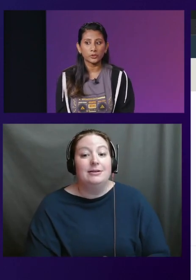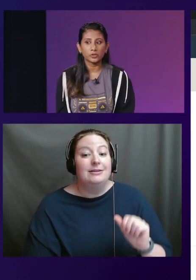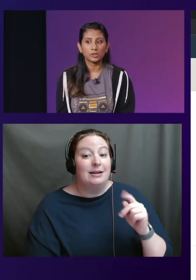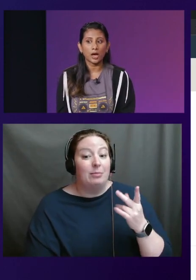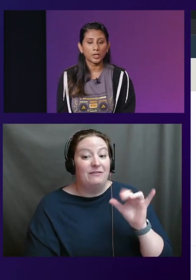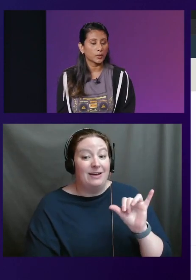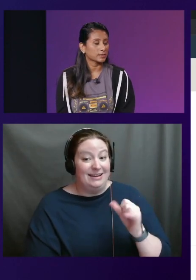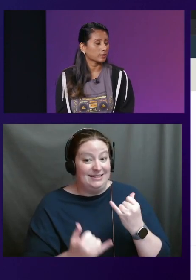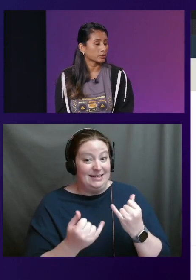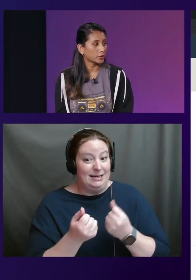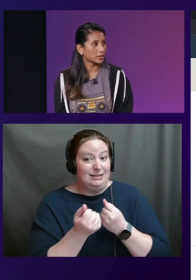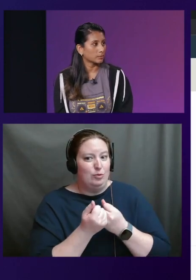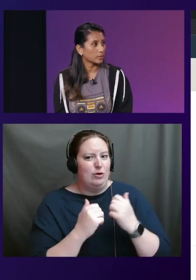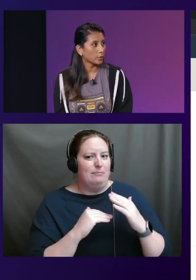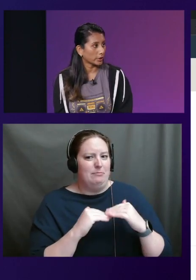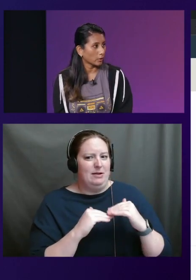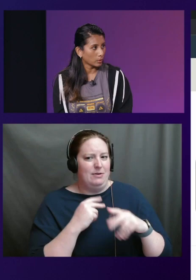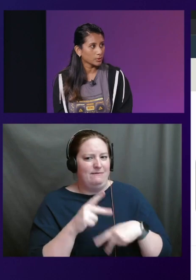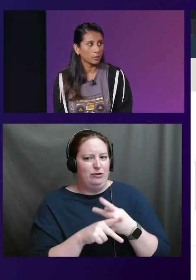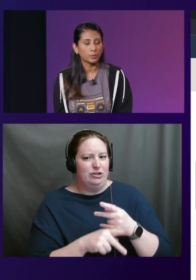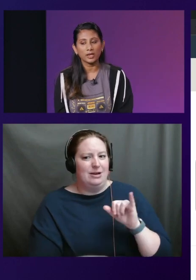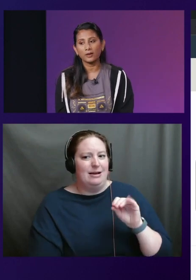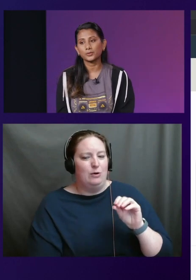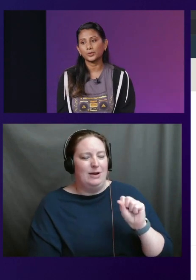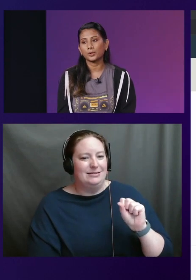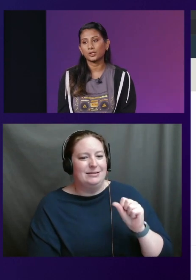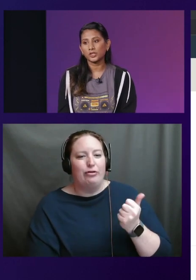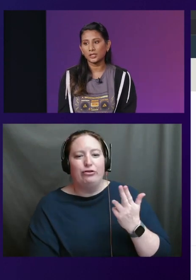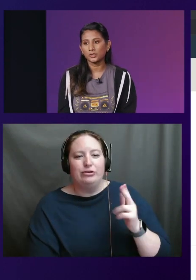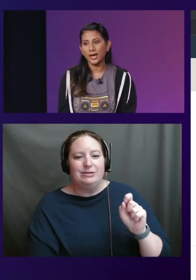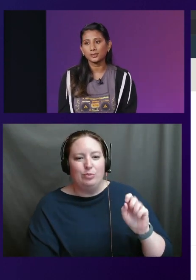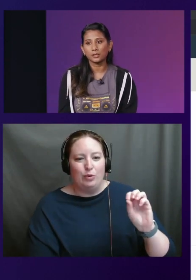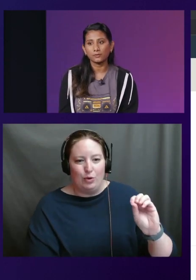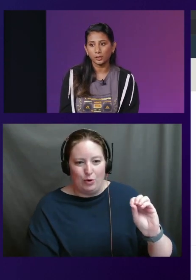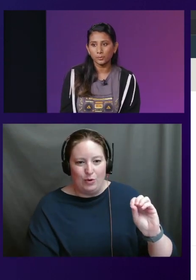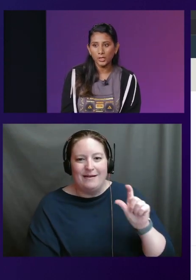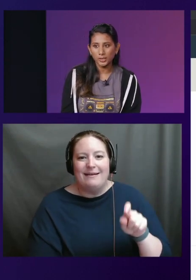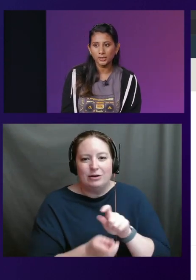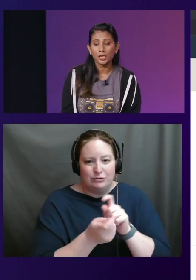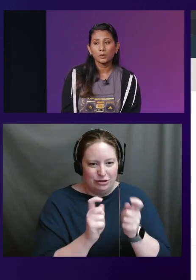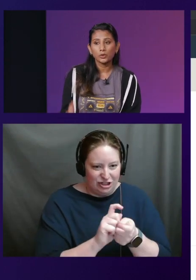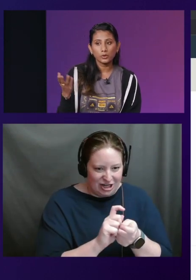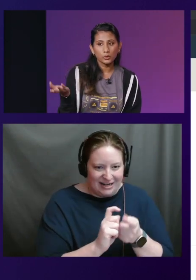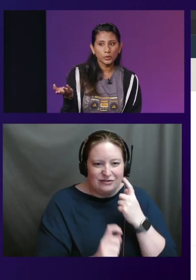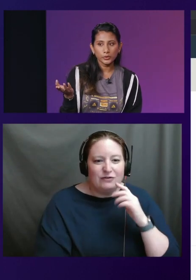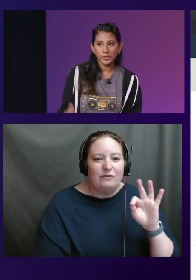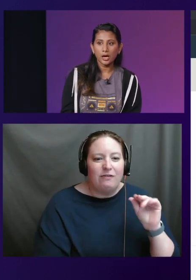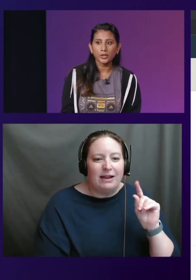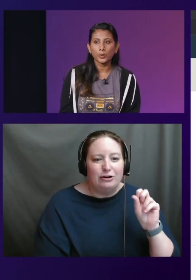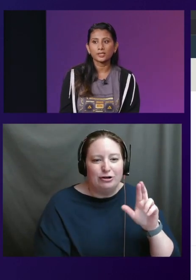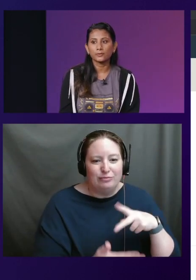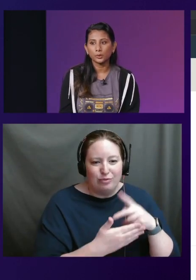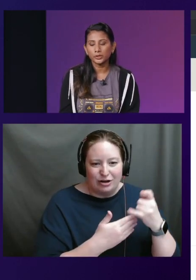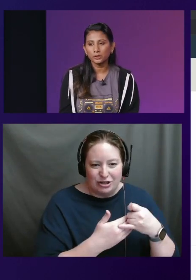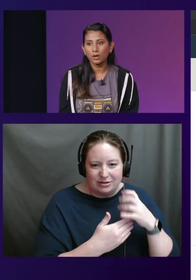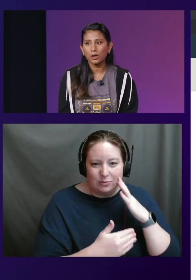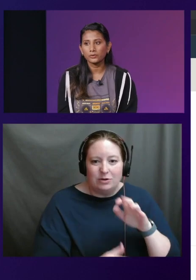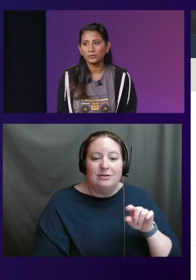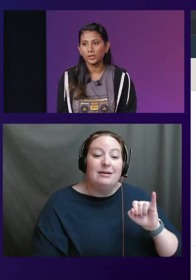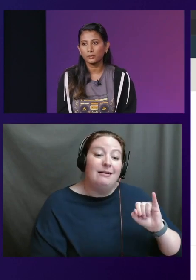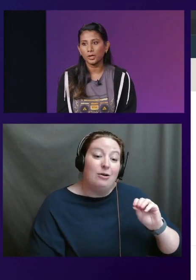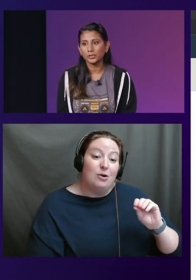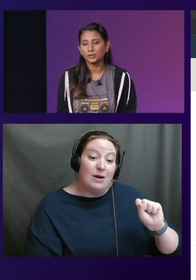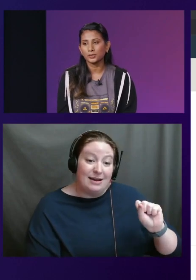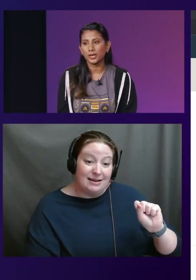minimum version iOS 13.0, so we have to change that in our Flutter project. We're going to go into the iOS folder of